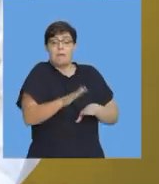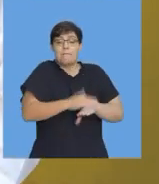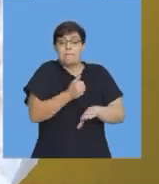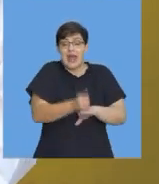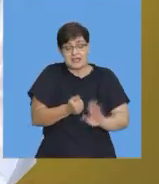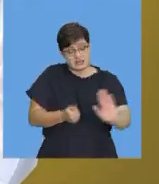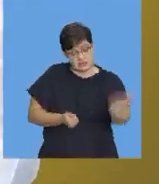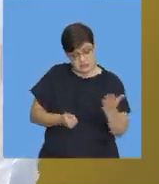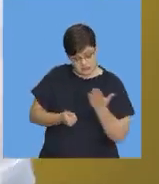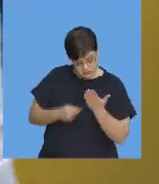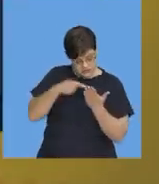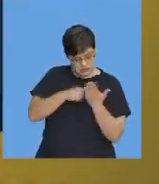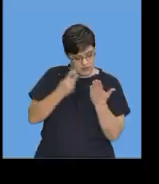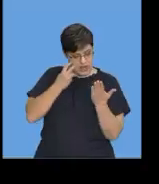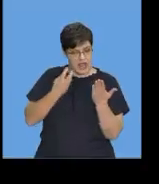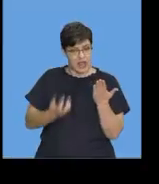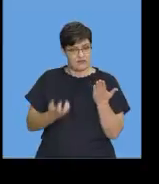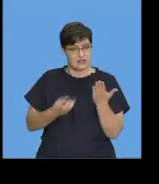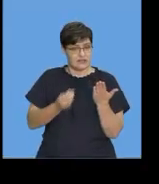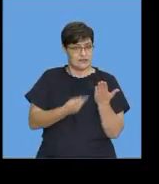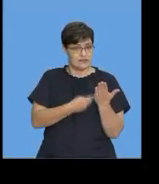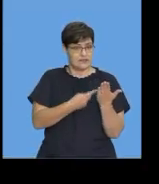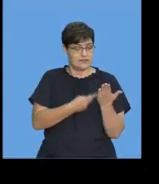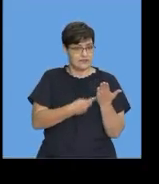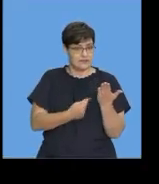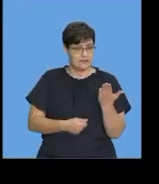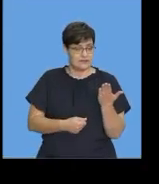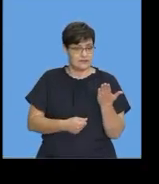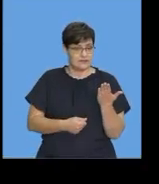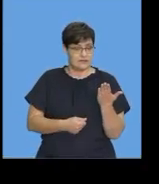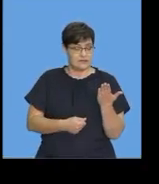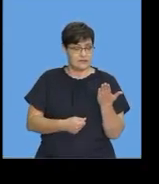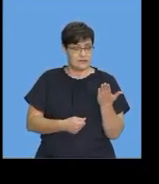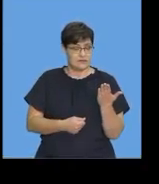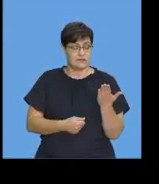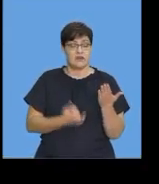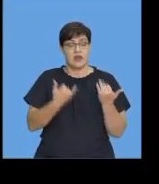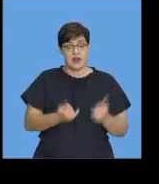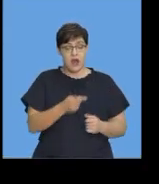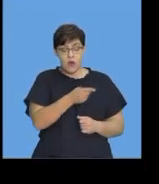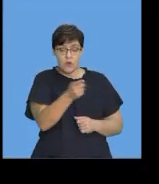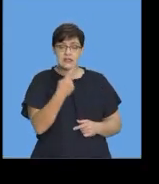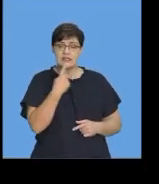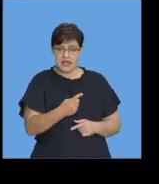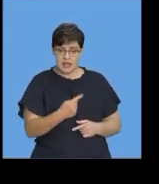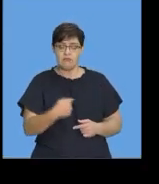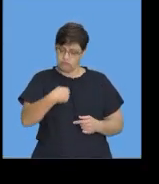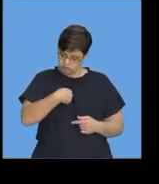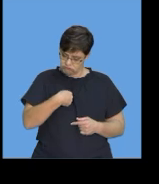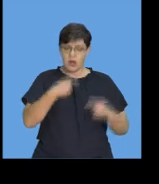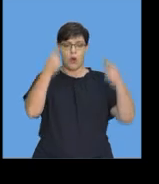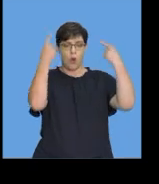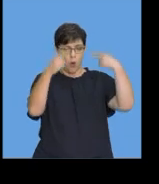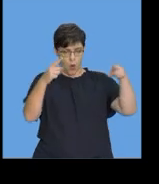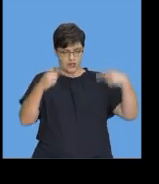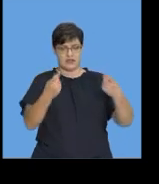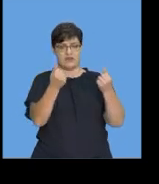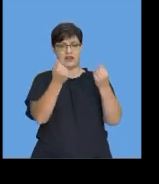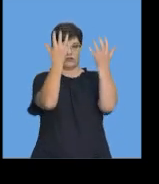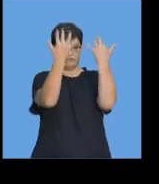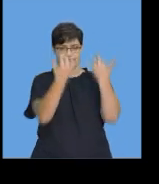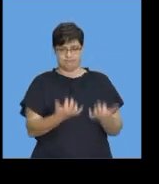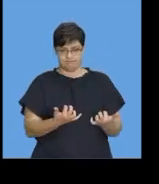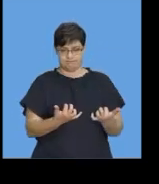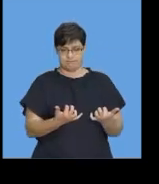in front of them. Okay, so they are saying now, we have audited the financial statements set out